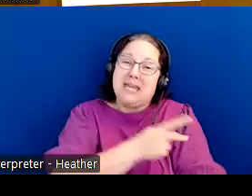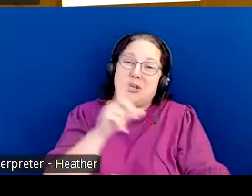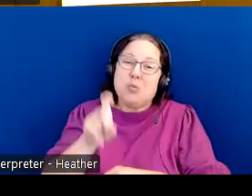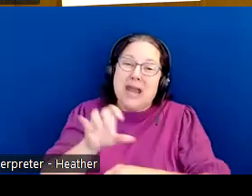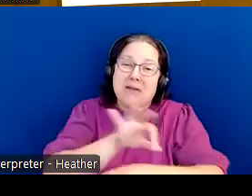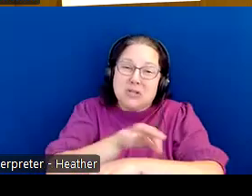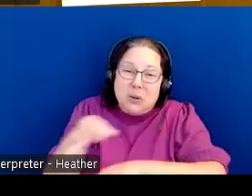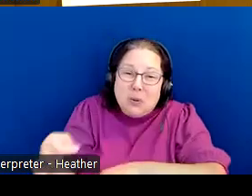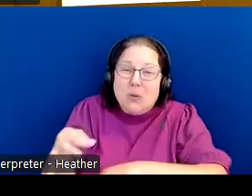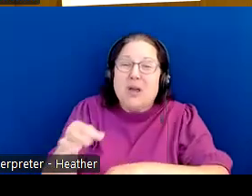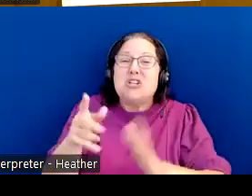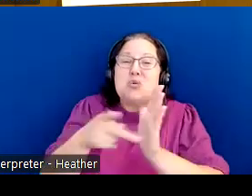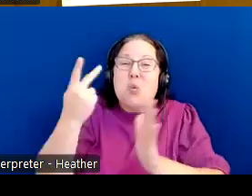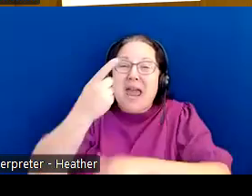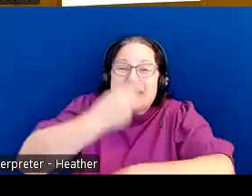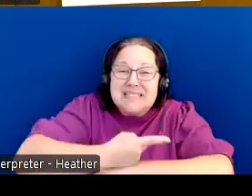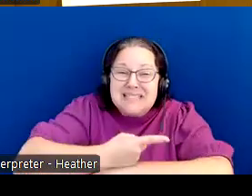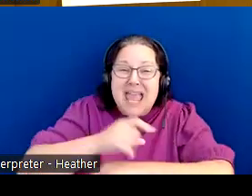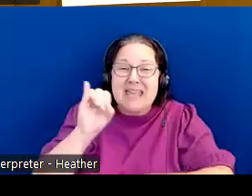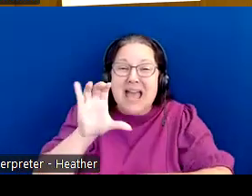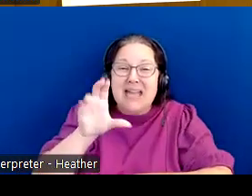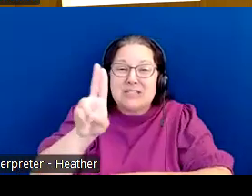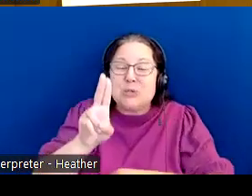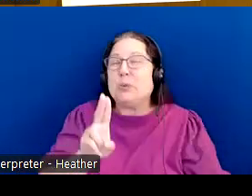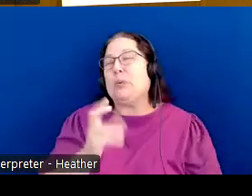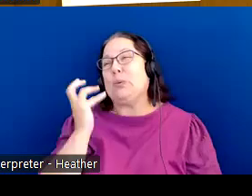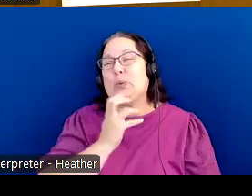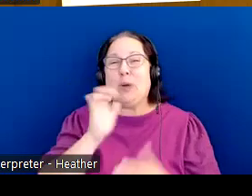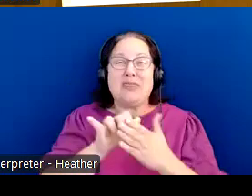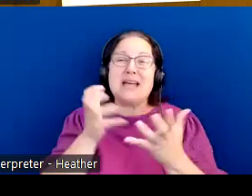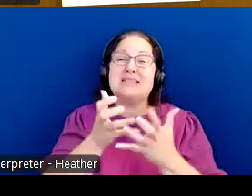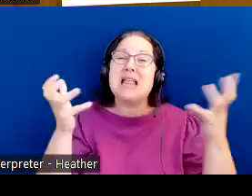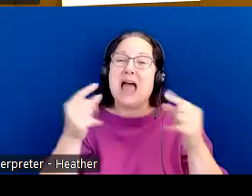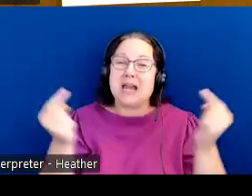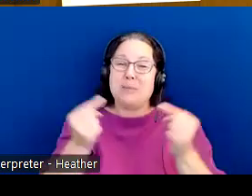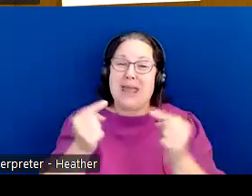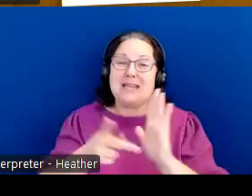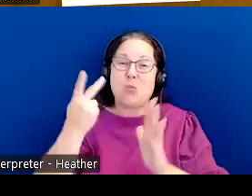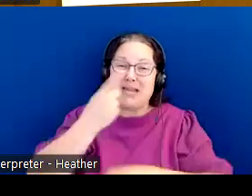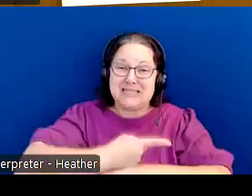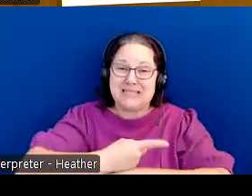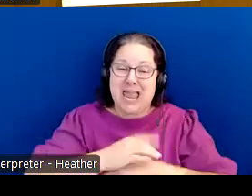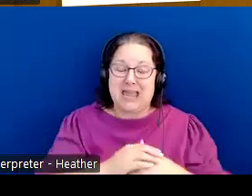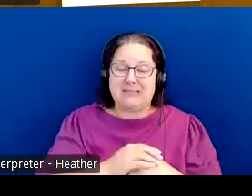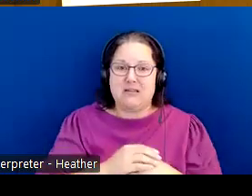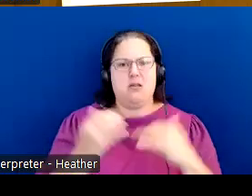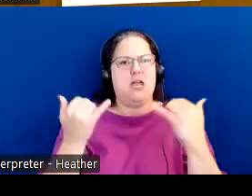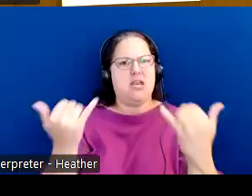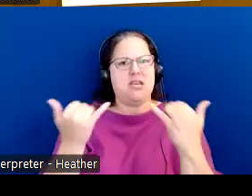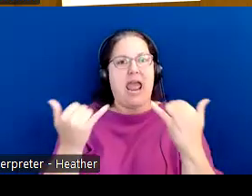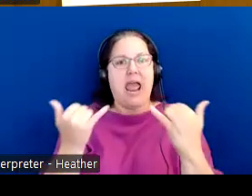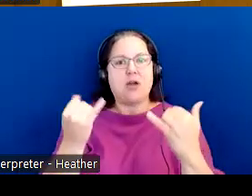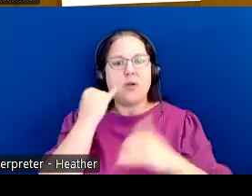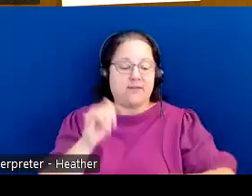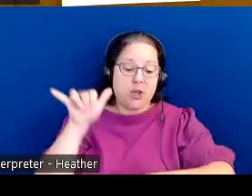a day if they were in the ICU. That is an incredible amount of pain twice a day. And now we've come to the point, if we can put